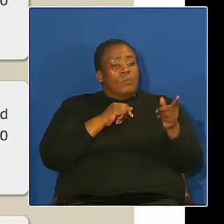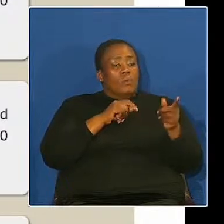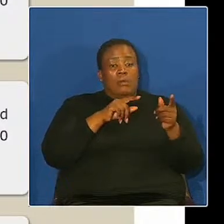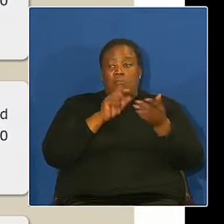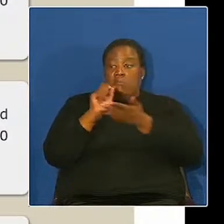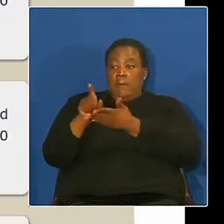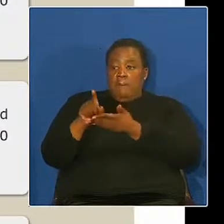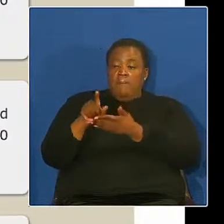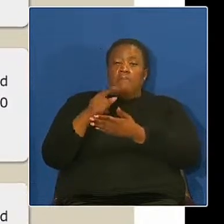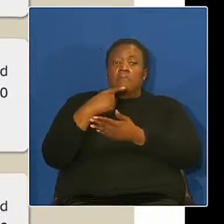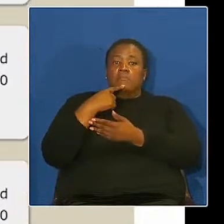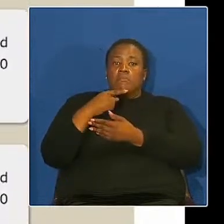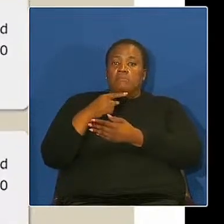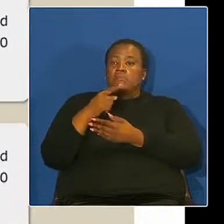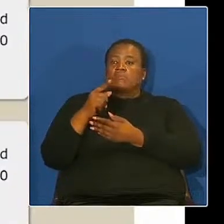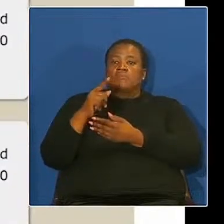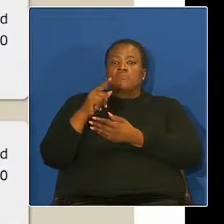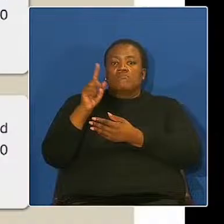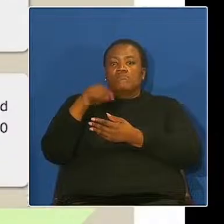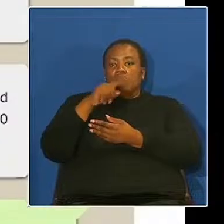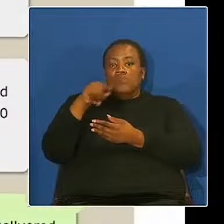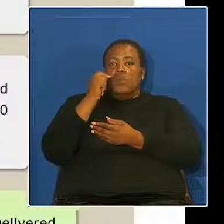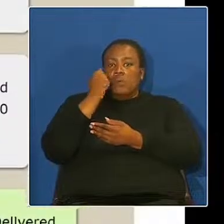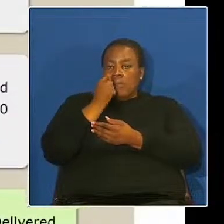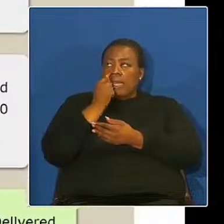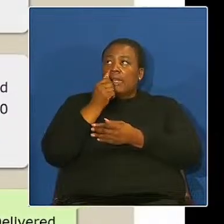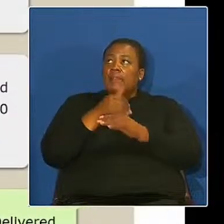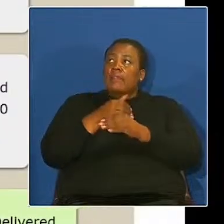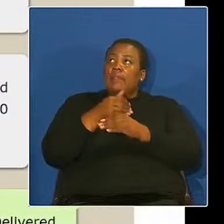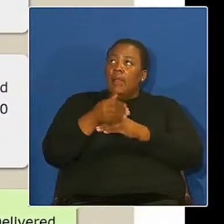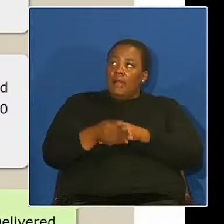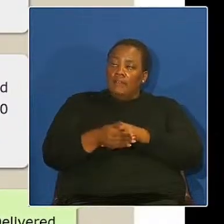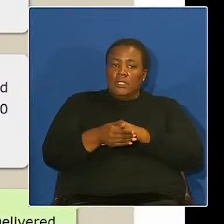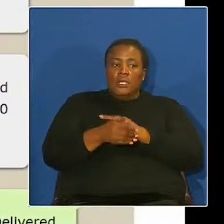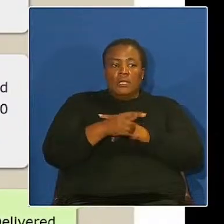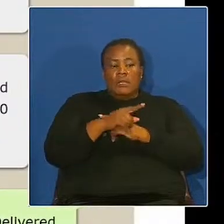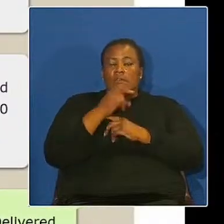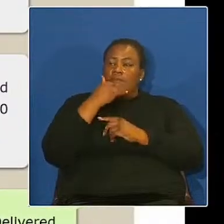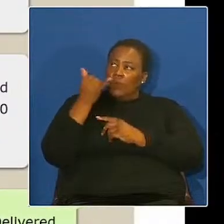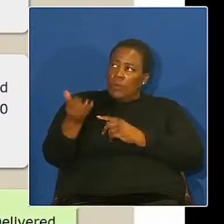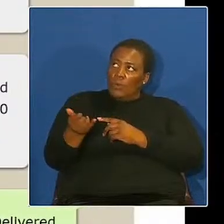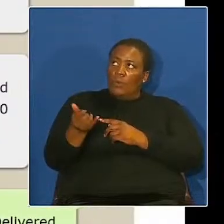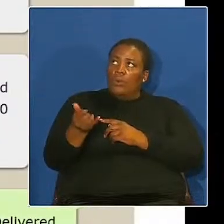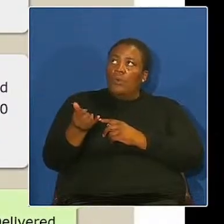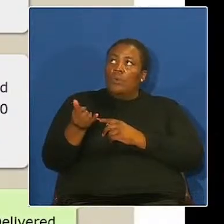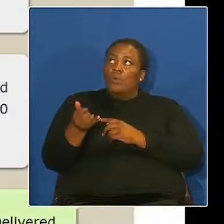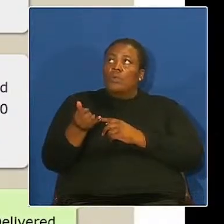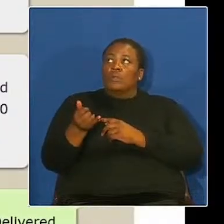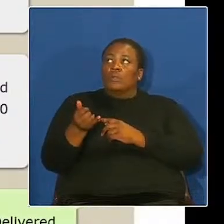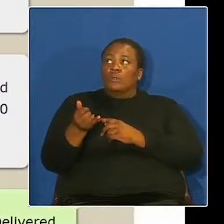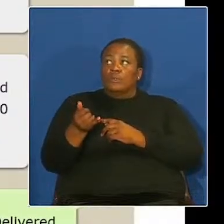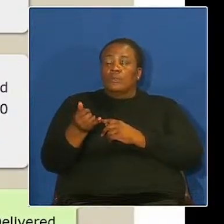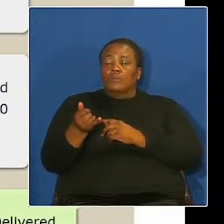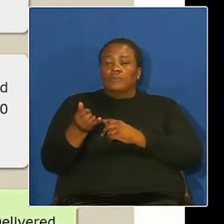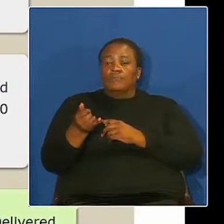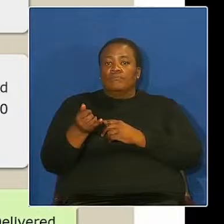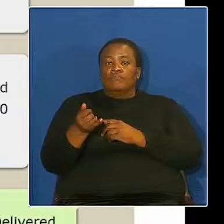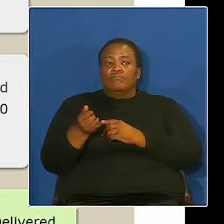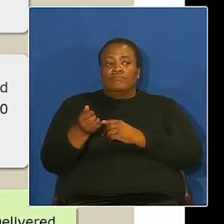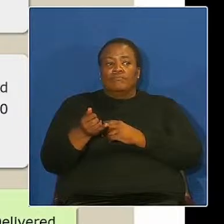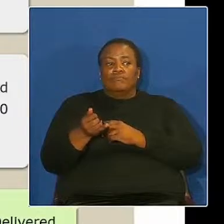And then same time after that, then a call from Mokhotsi to